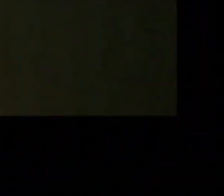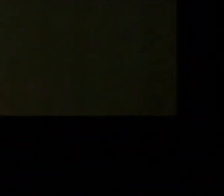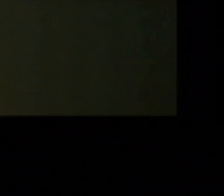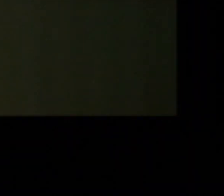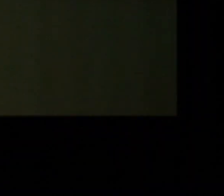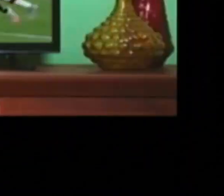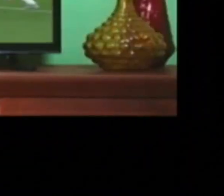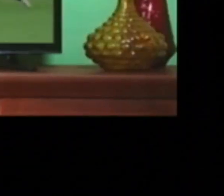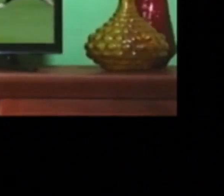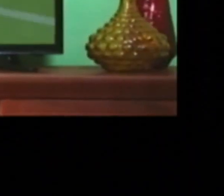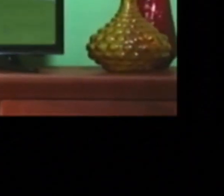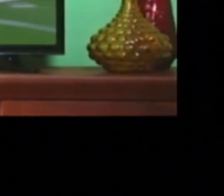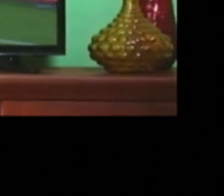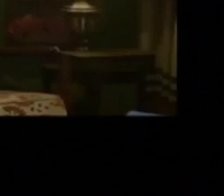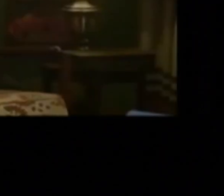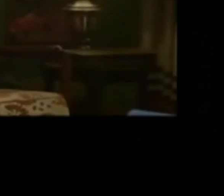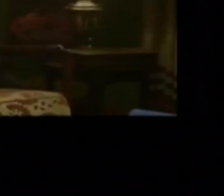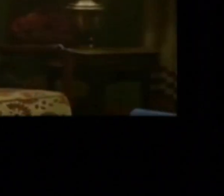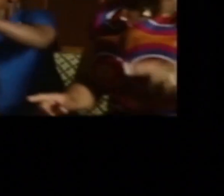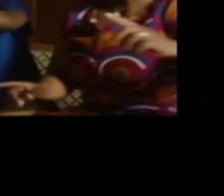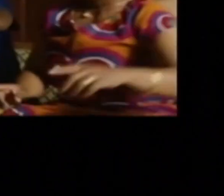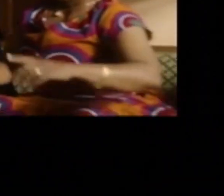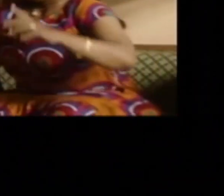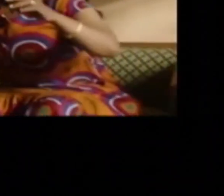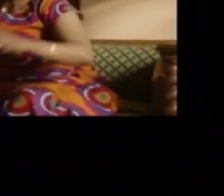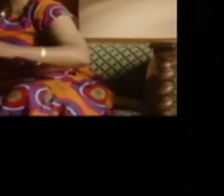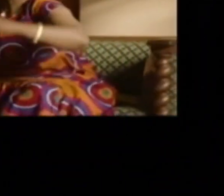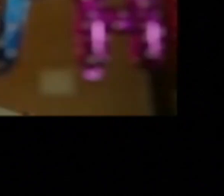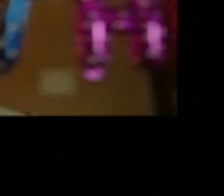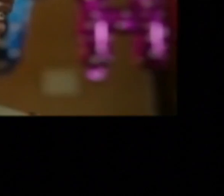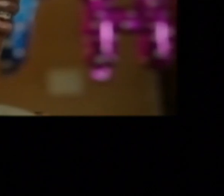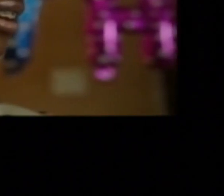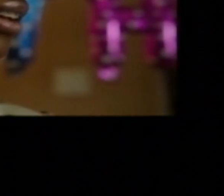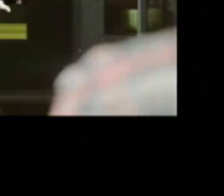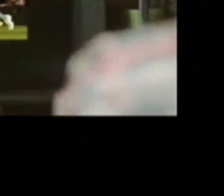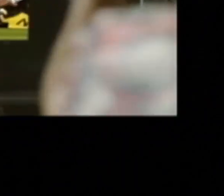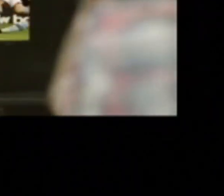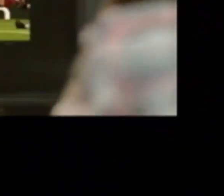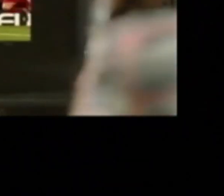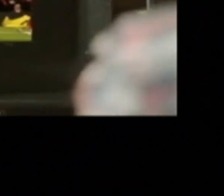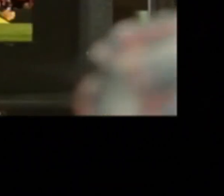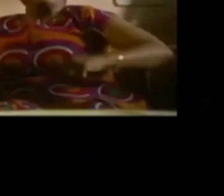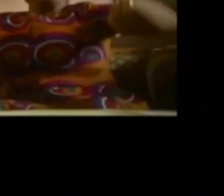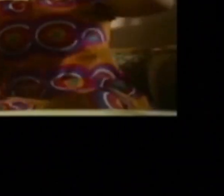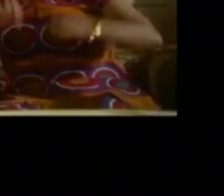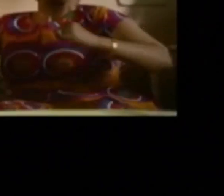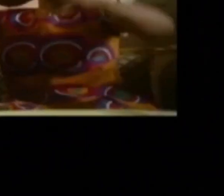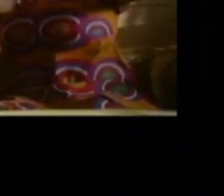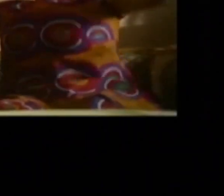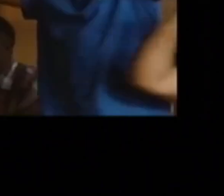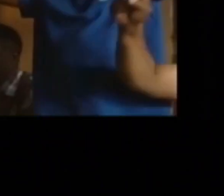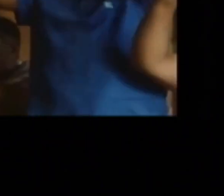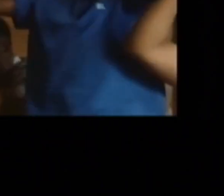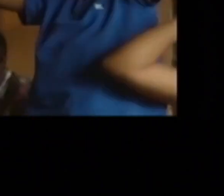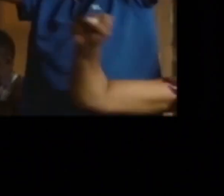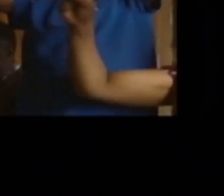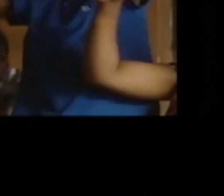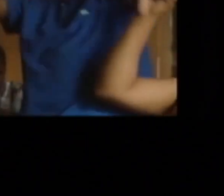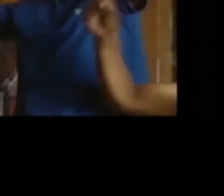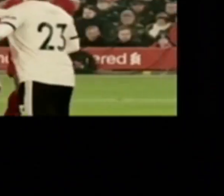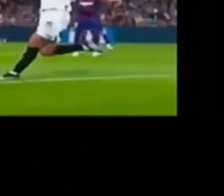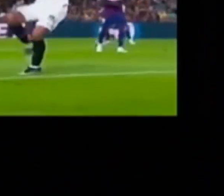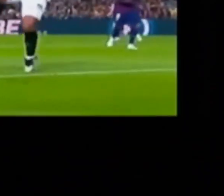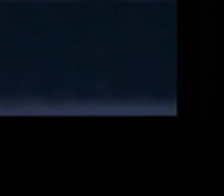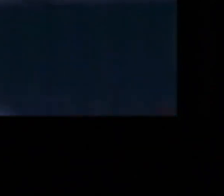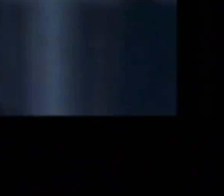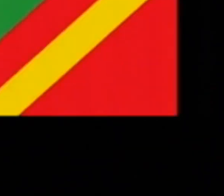bobo all because of football. Kola and the family supposed come out, but then gas change plans because for this new football season,